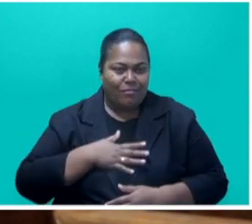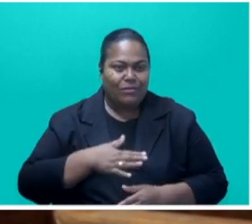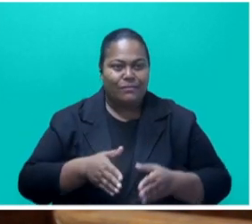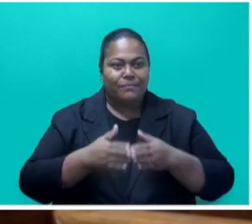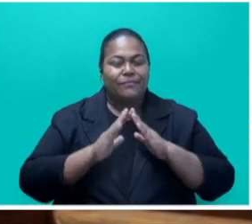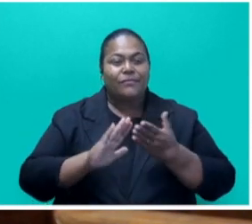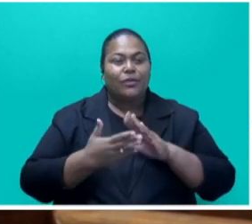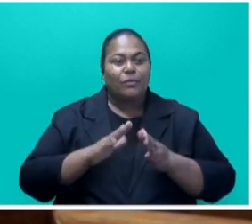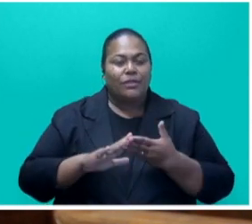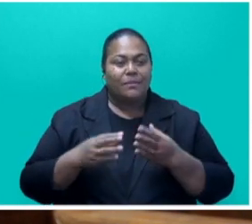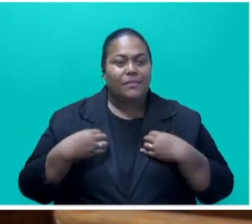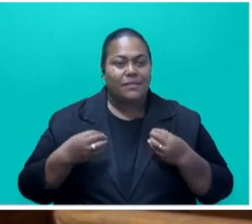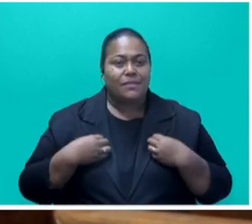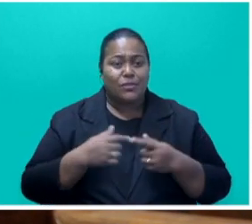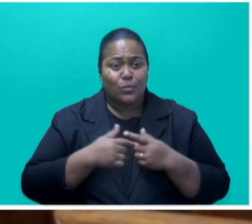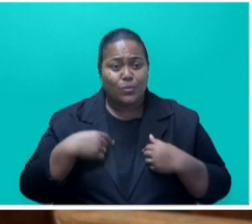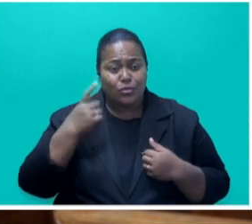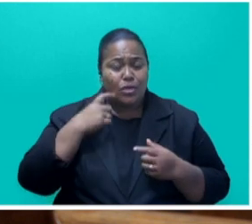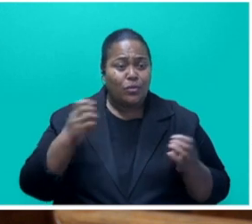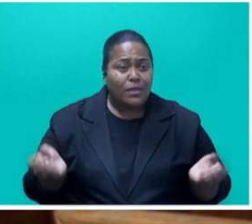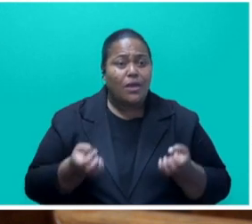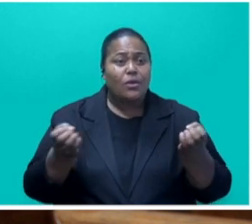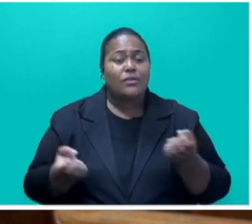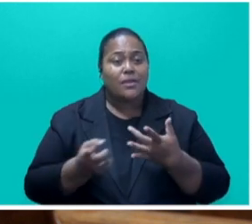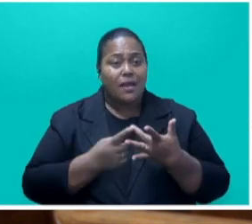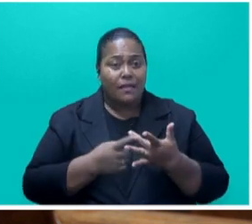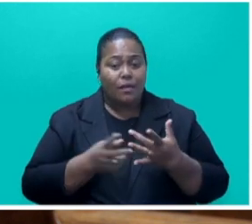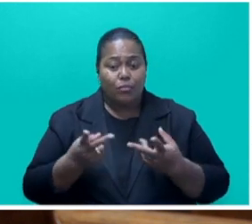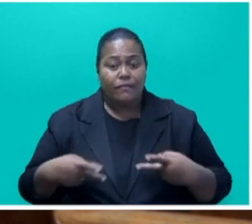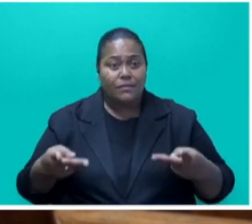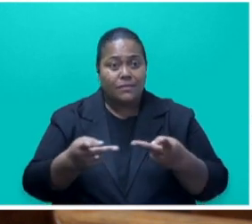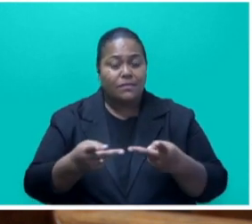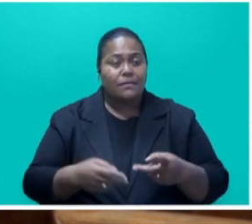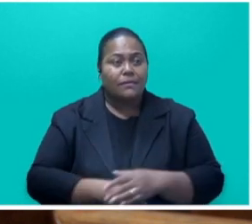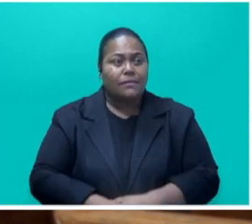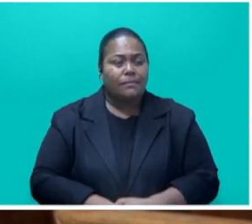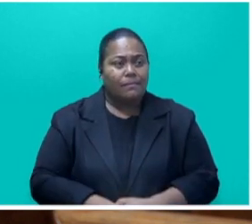And we are trying to encourage other provinces to